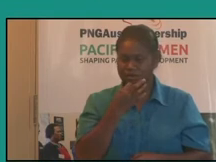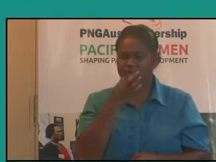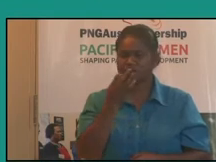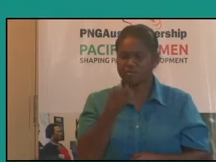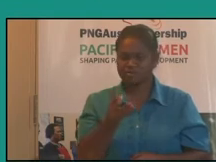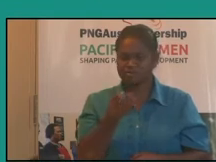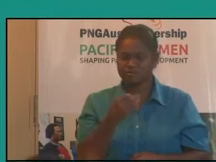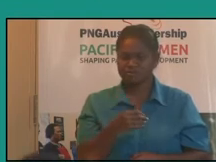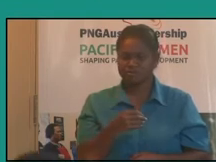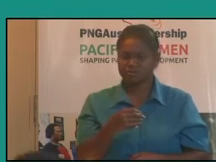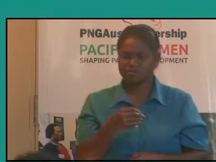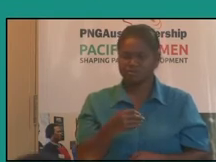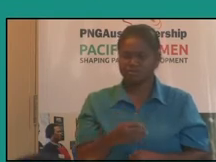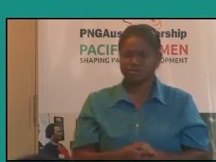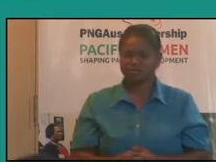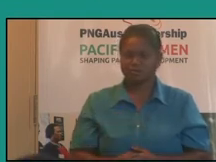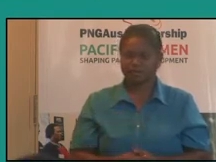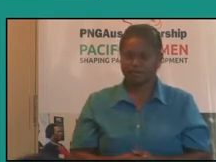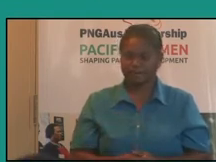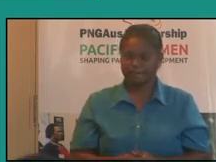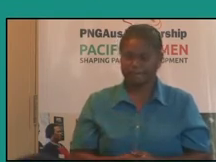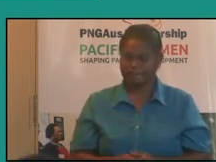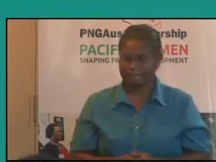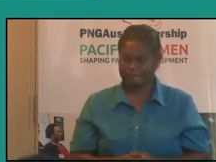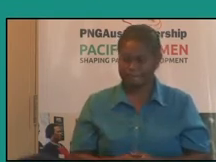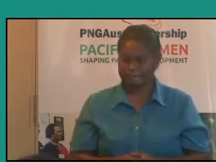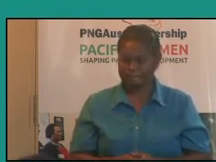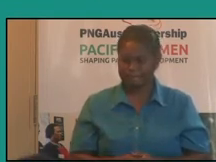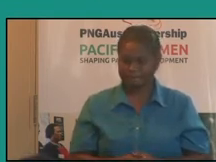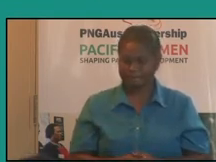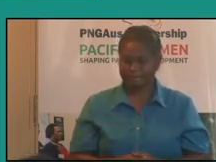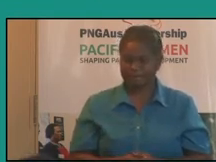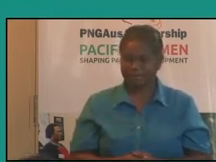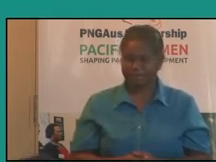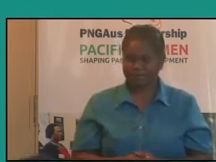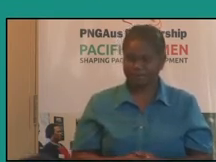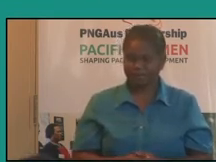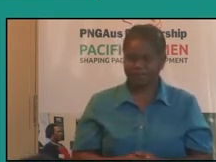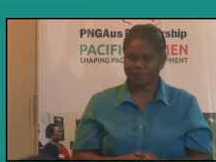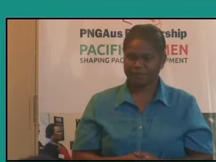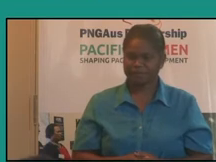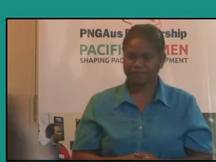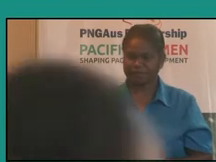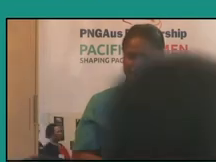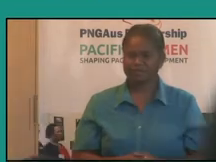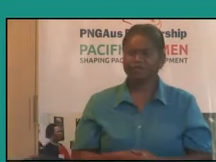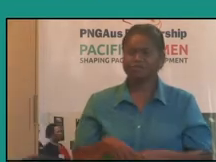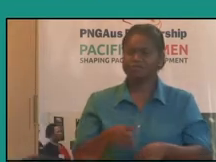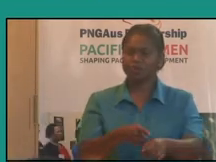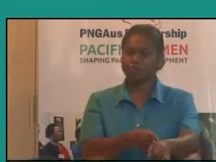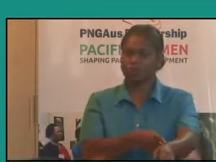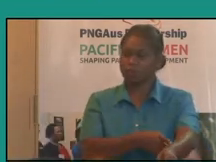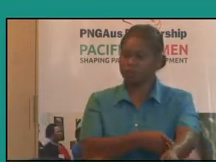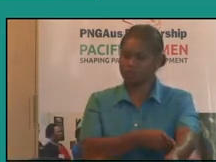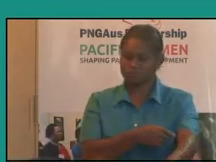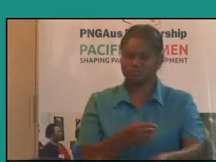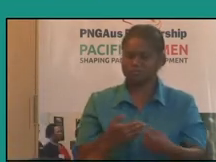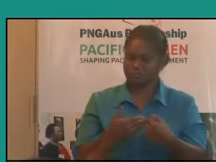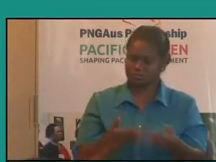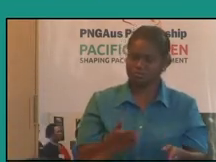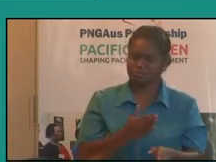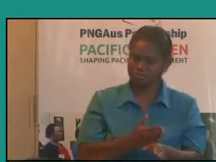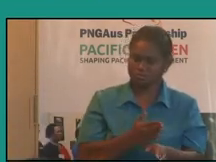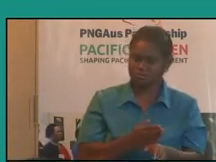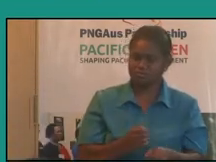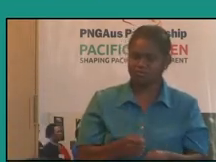willingly, and noting that, you know, it's a long process, but how can we educate